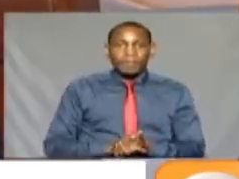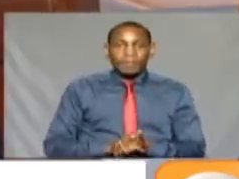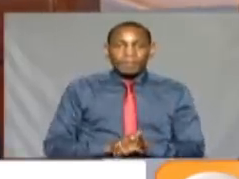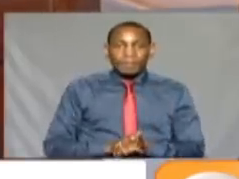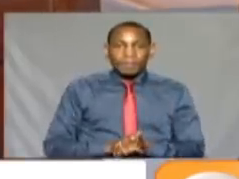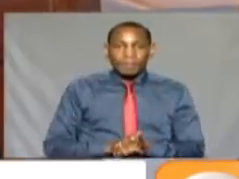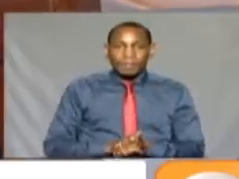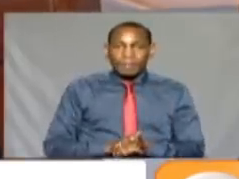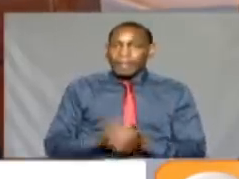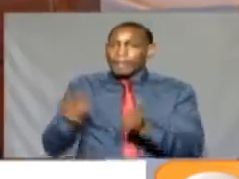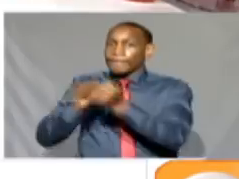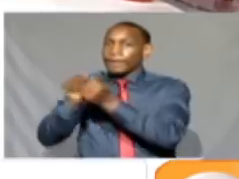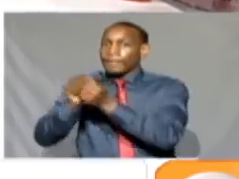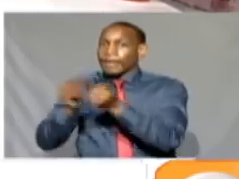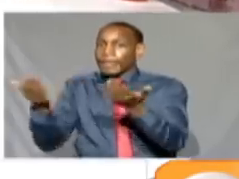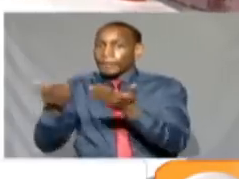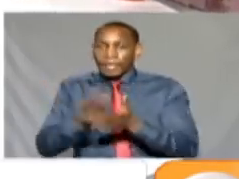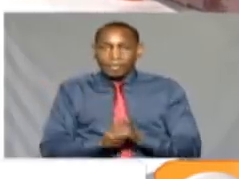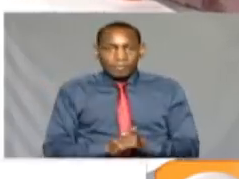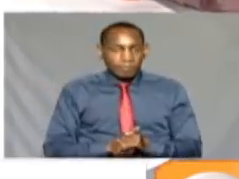Where are you going to be on Friday?